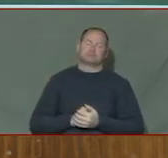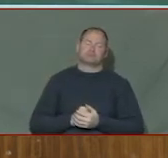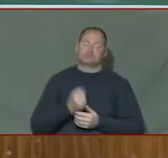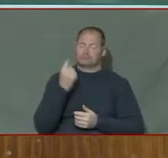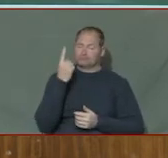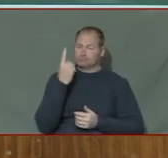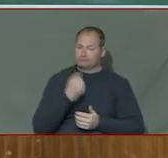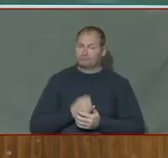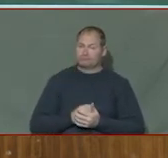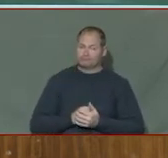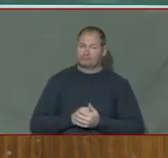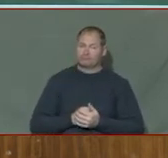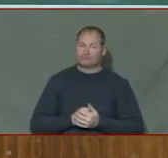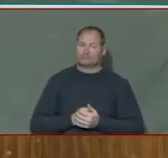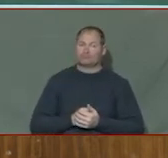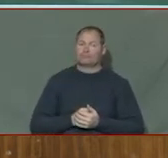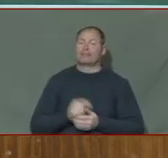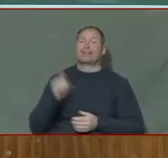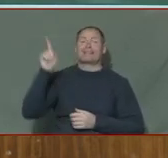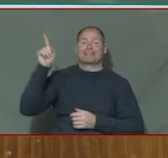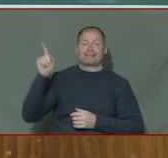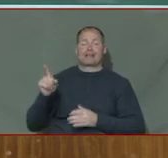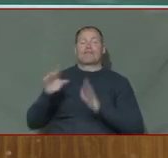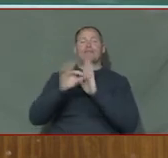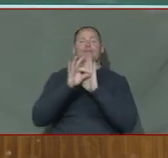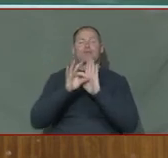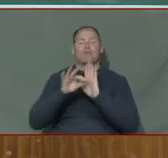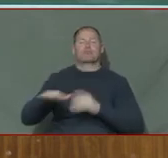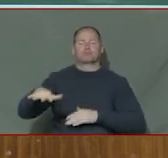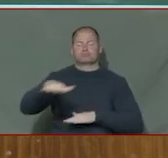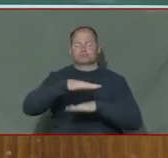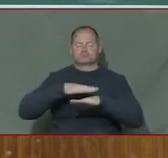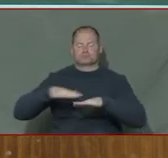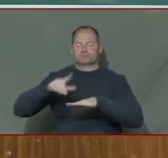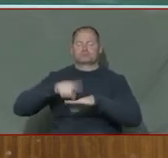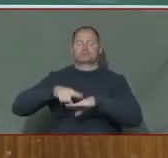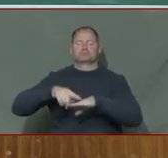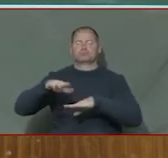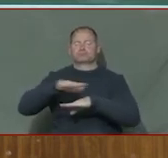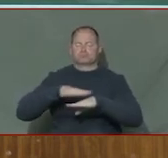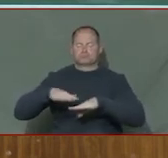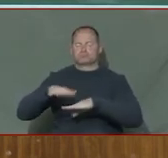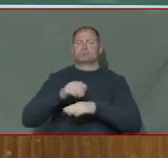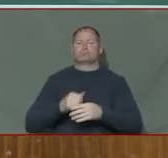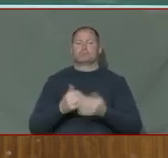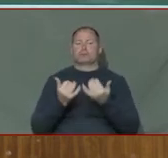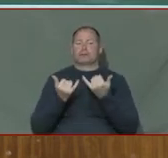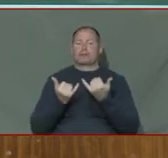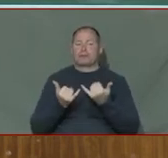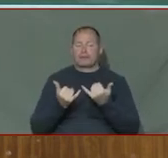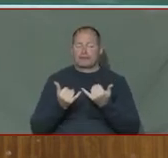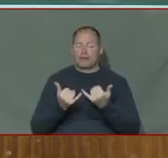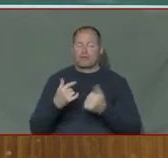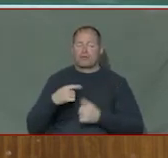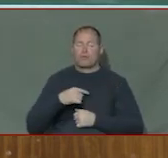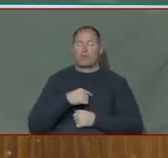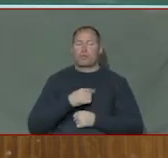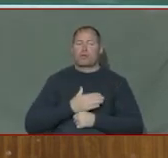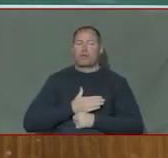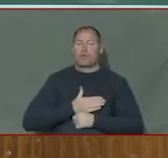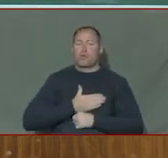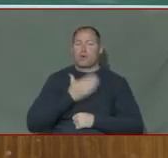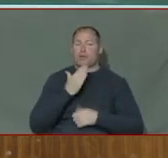that? So that is the formula for the surface area. Now in order for us to find